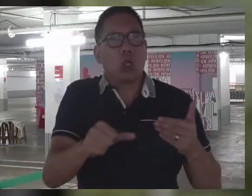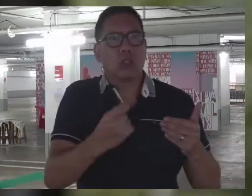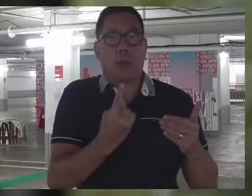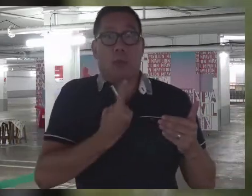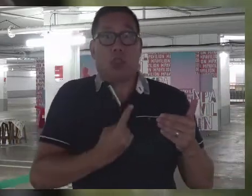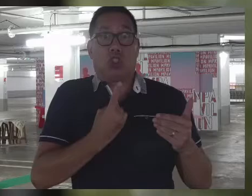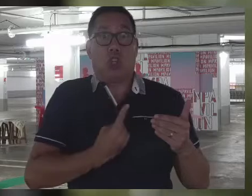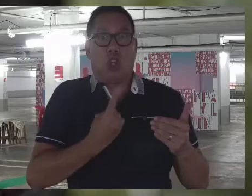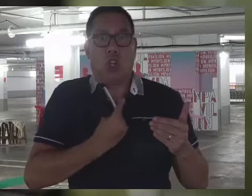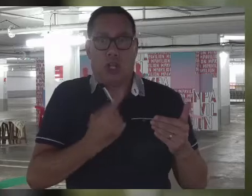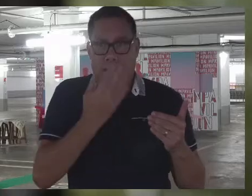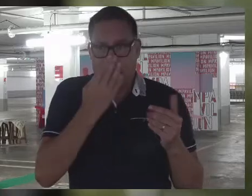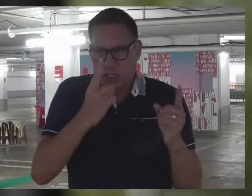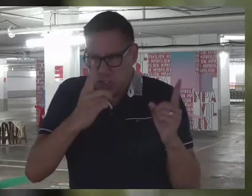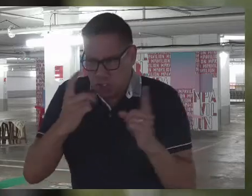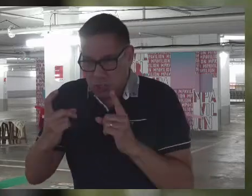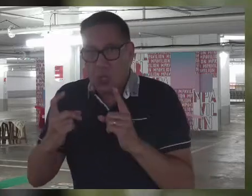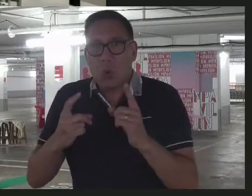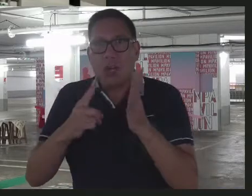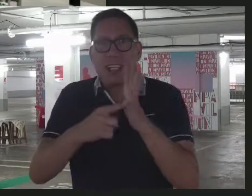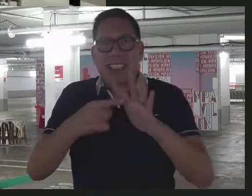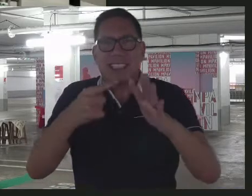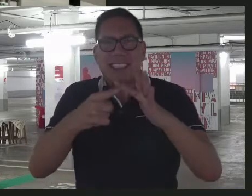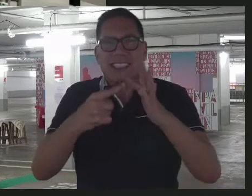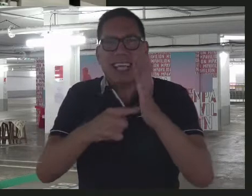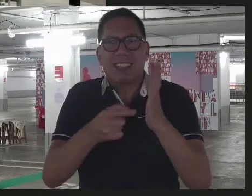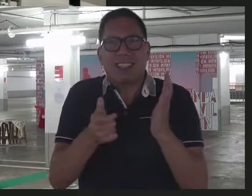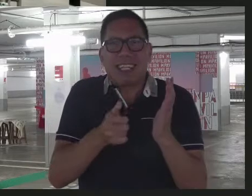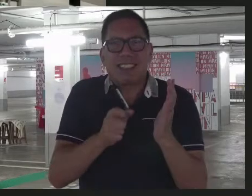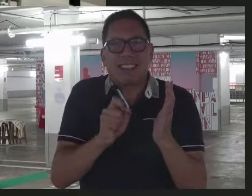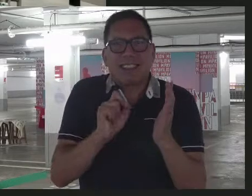personal imagery with text messages from various